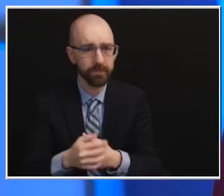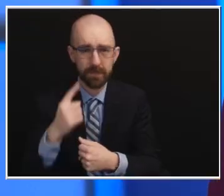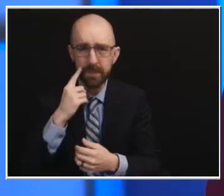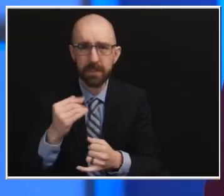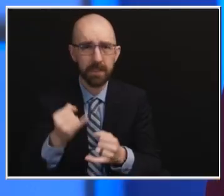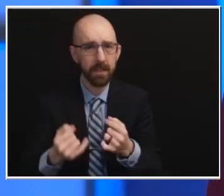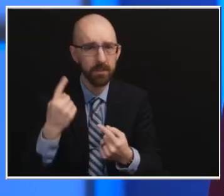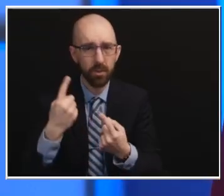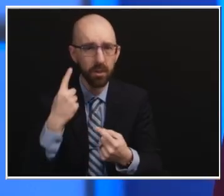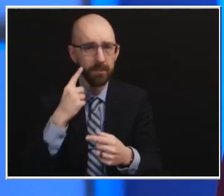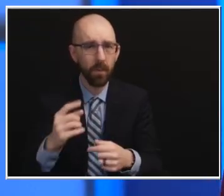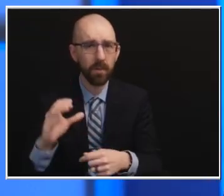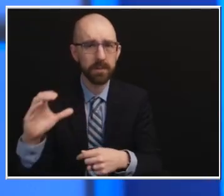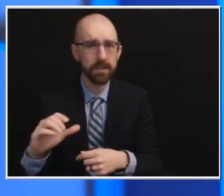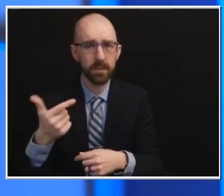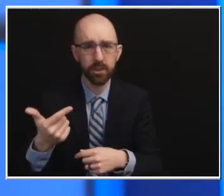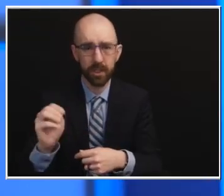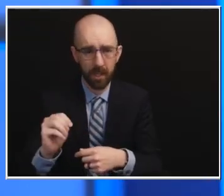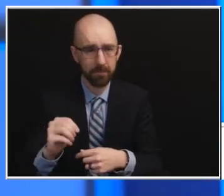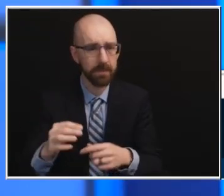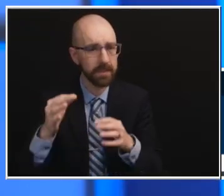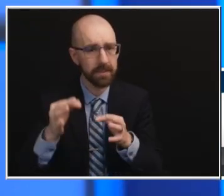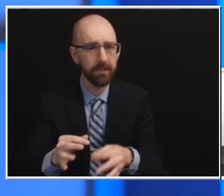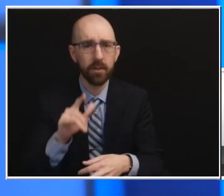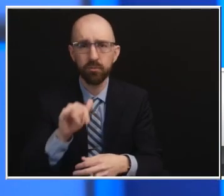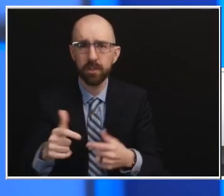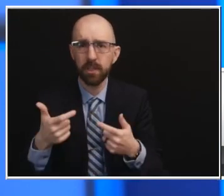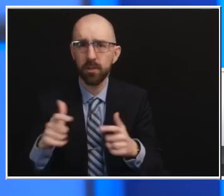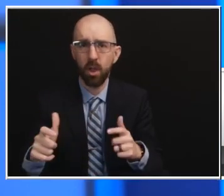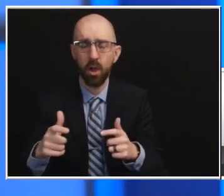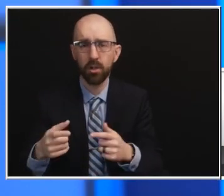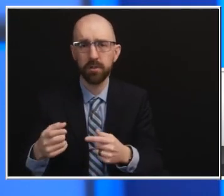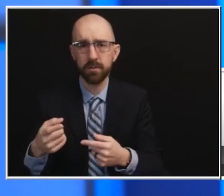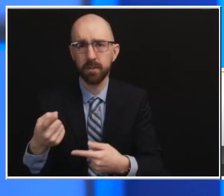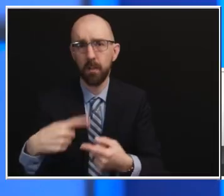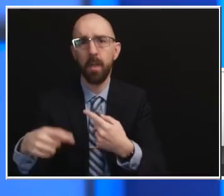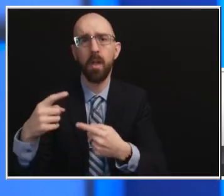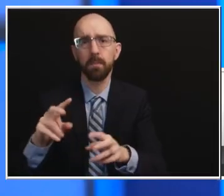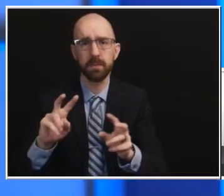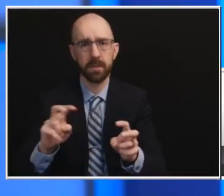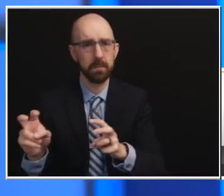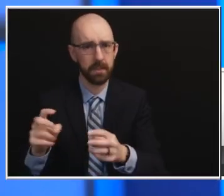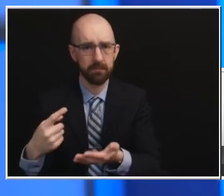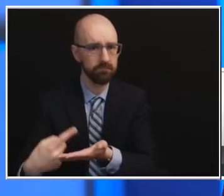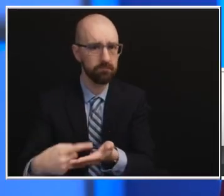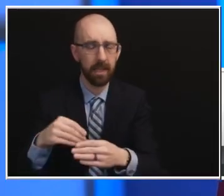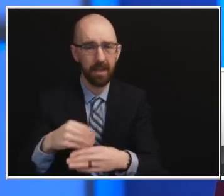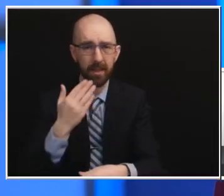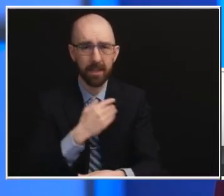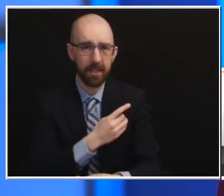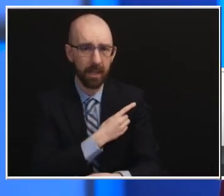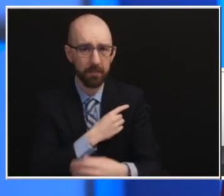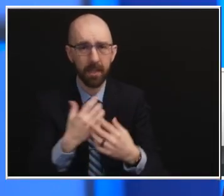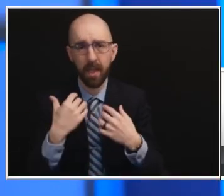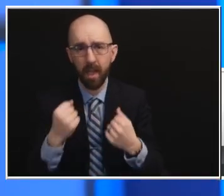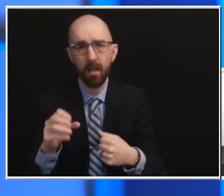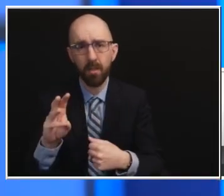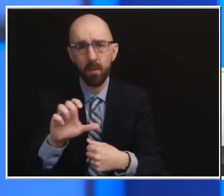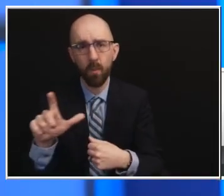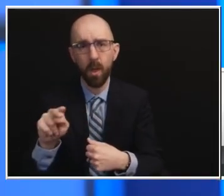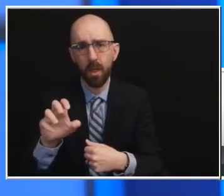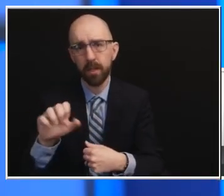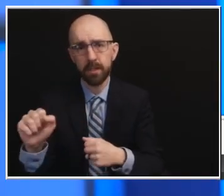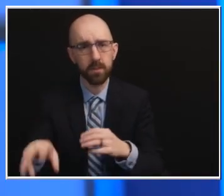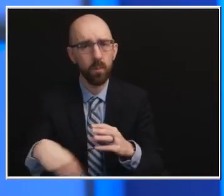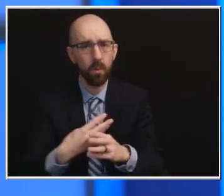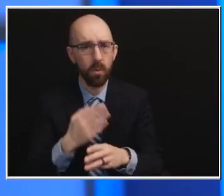continuous glucose monitors. It's definitely a really large upcoming topic, especially in the diabetes, health, and wellness worlds. So it'll be really